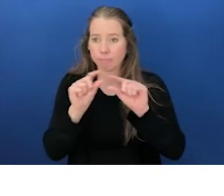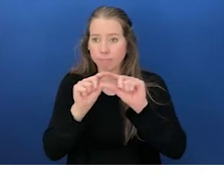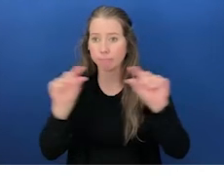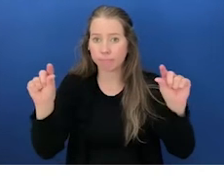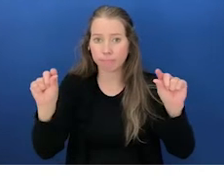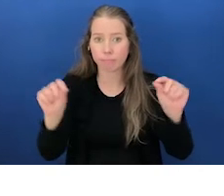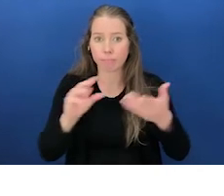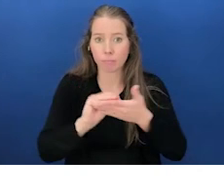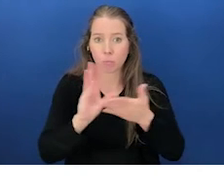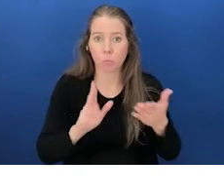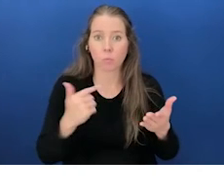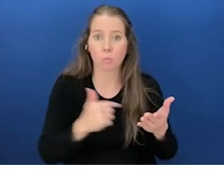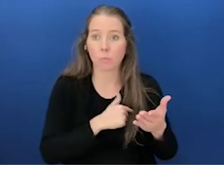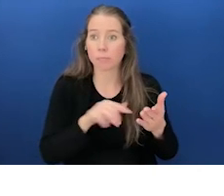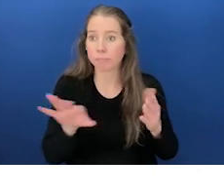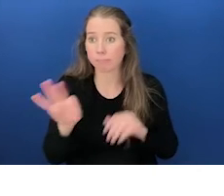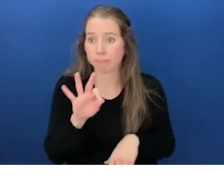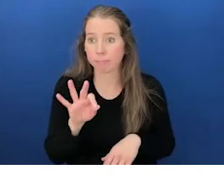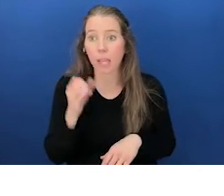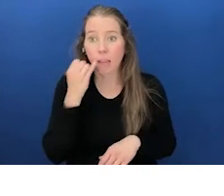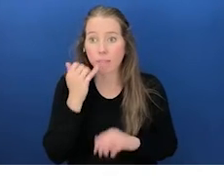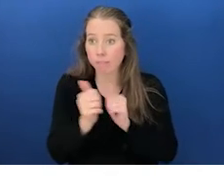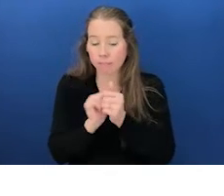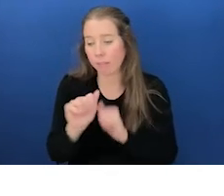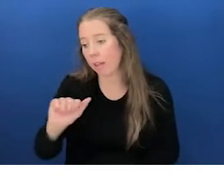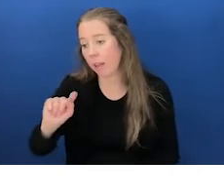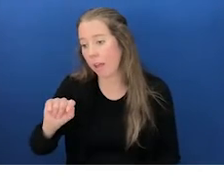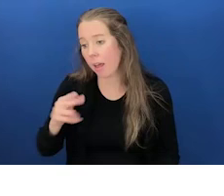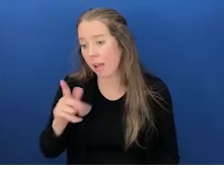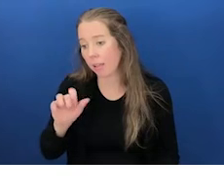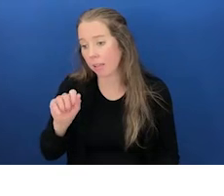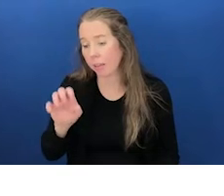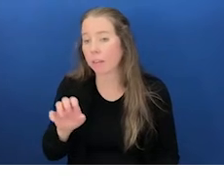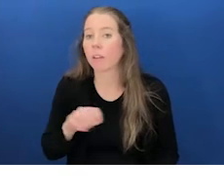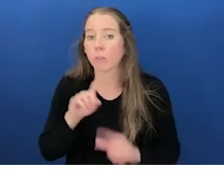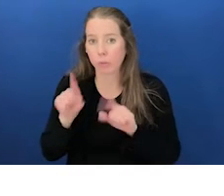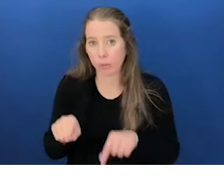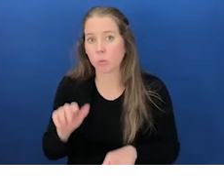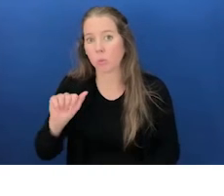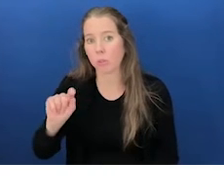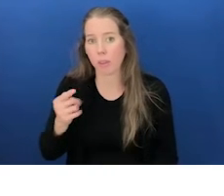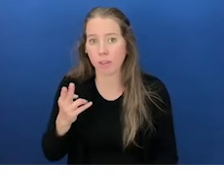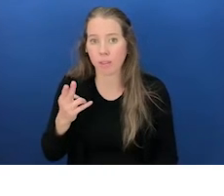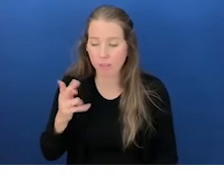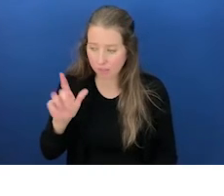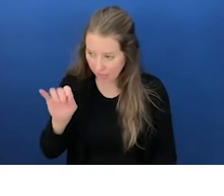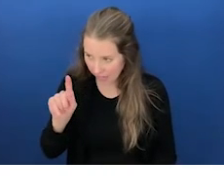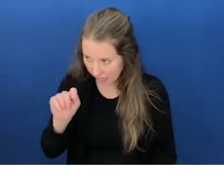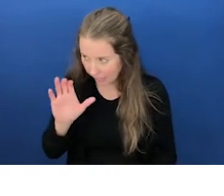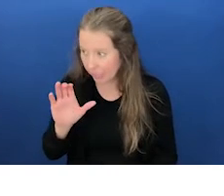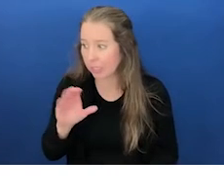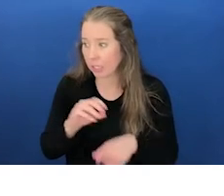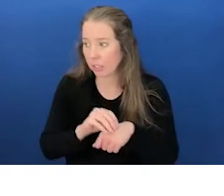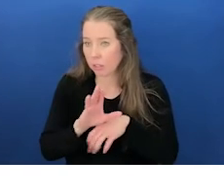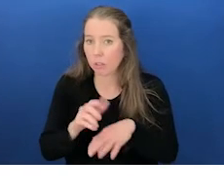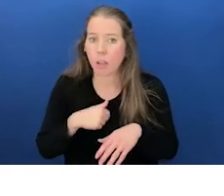of students that we assign to, if they're an athlete, then they will go to our athletic counselor, right? So I'm going to go through every single